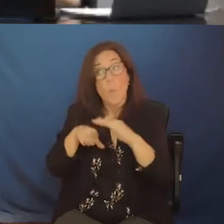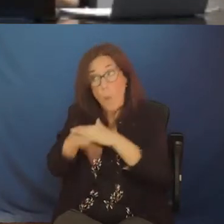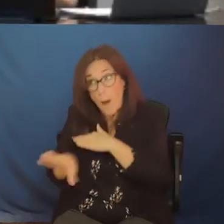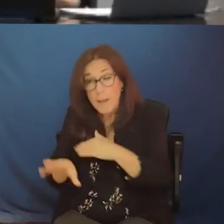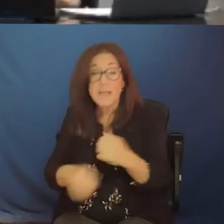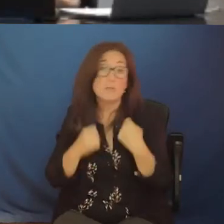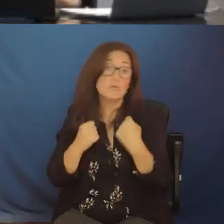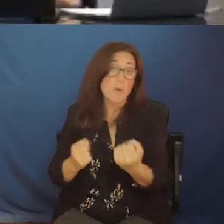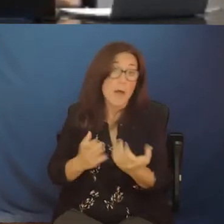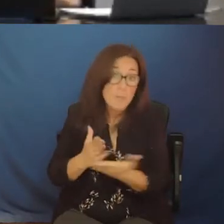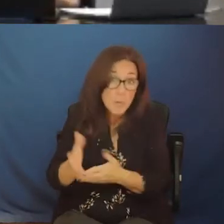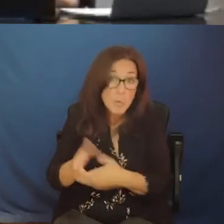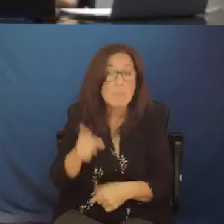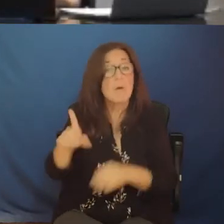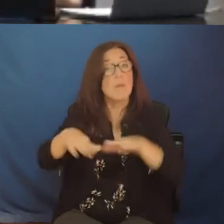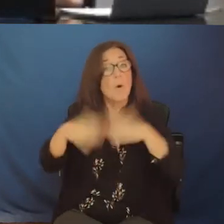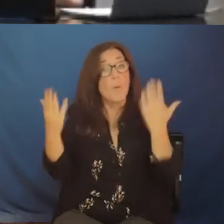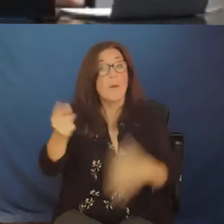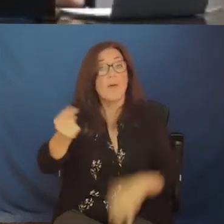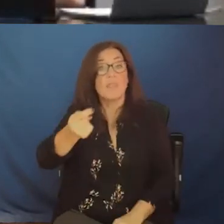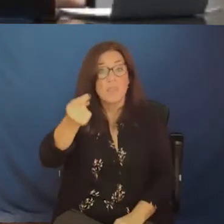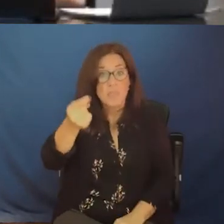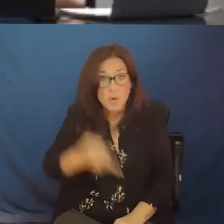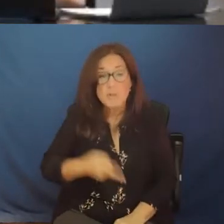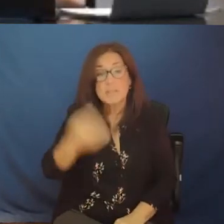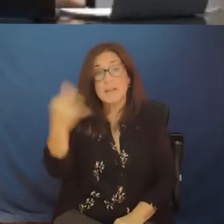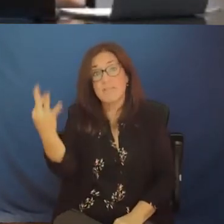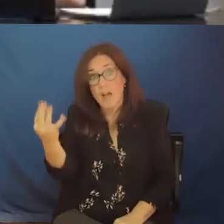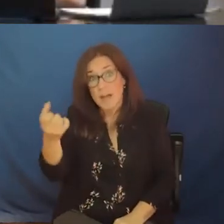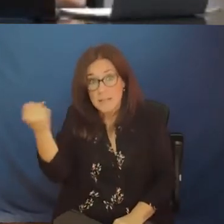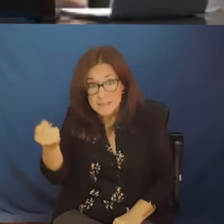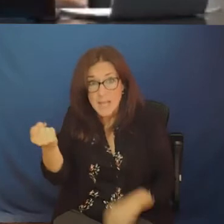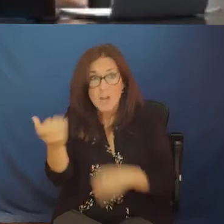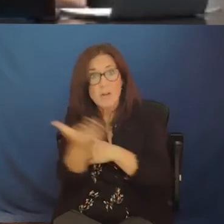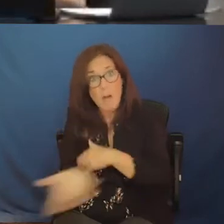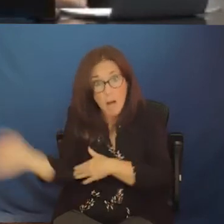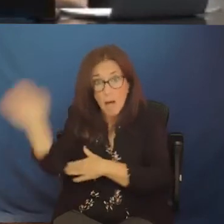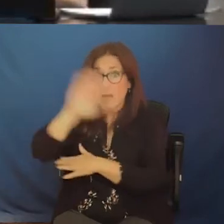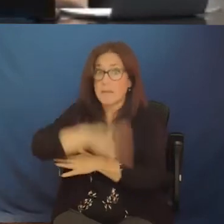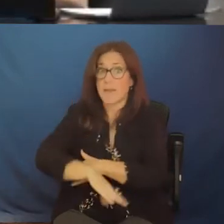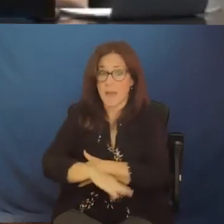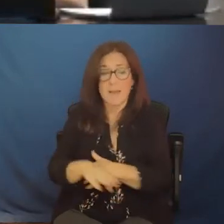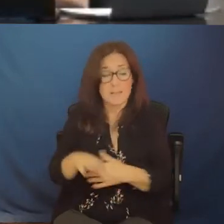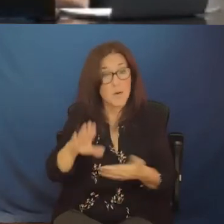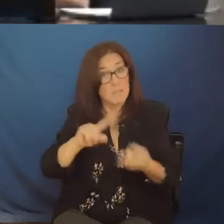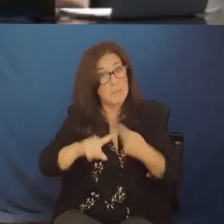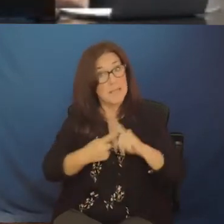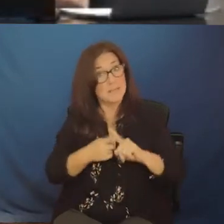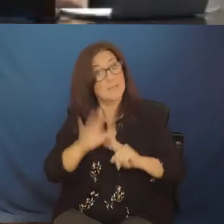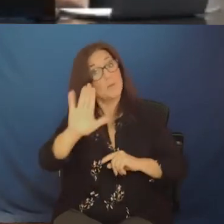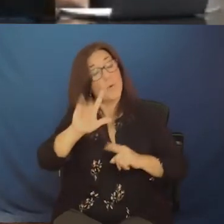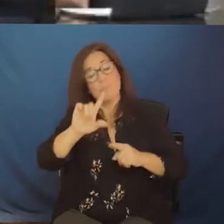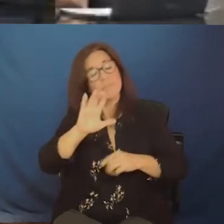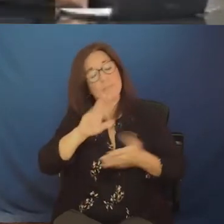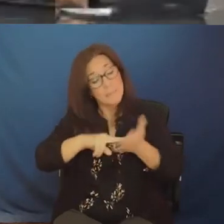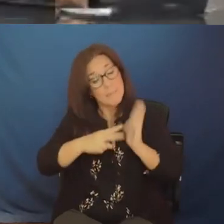day Saturday. So if you know anyone, please have them go right over there. Board members, any other